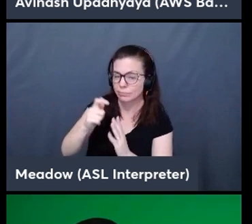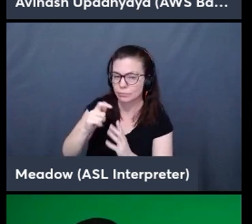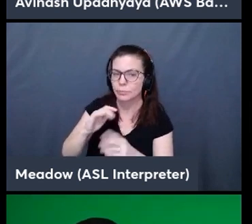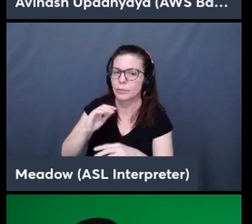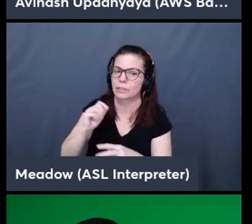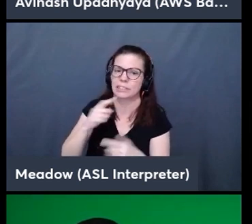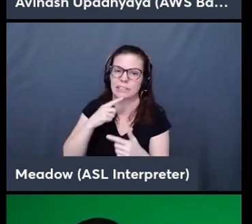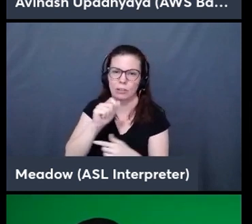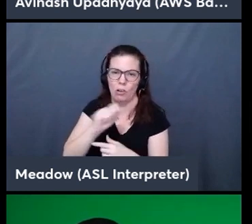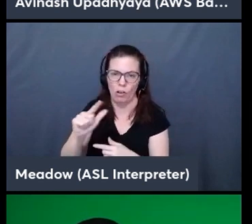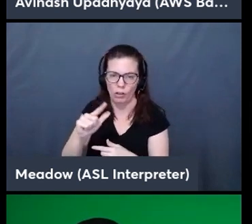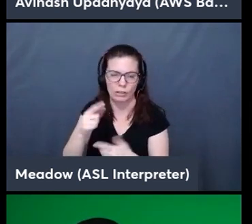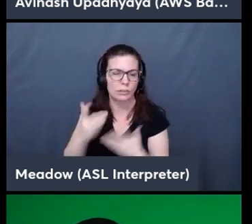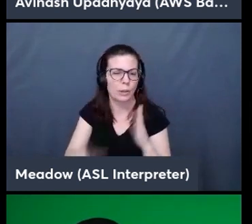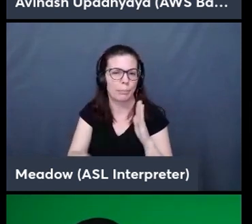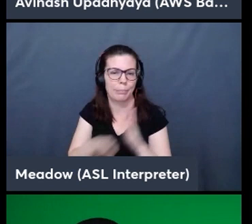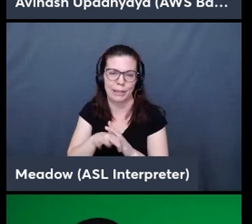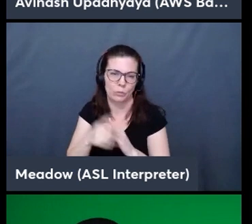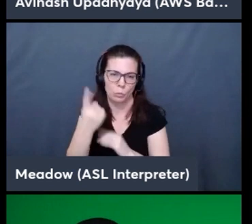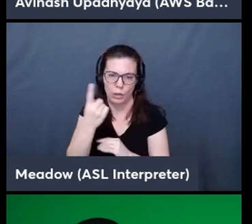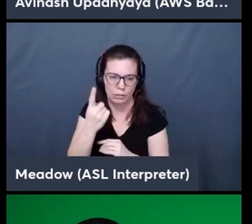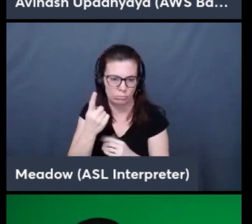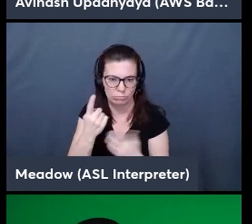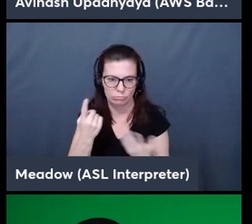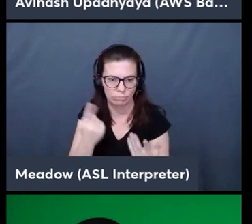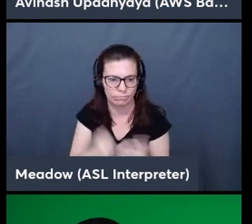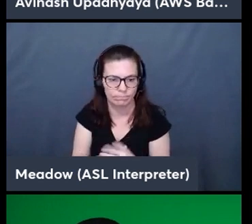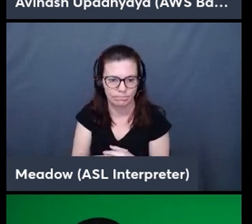this, and I'll probably select one of my,